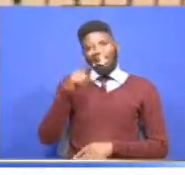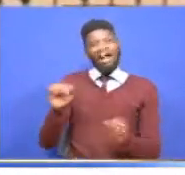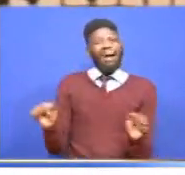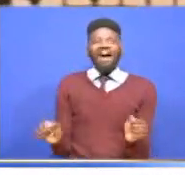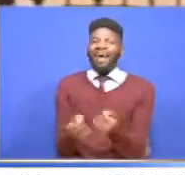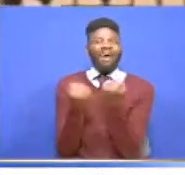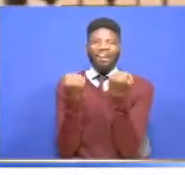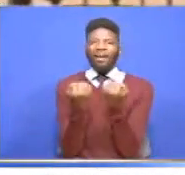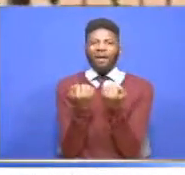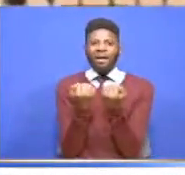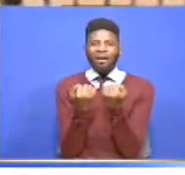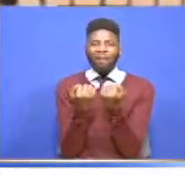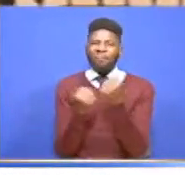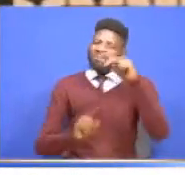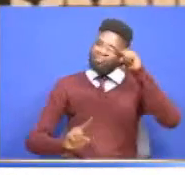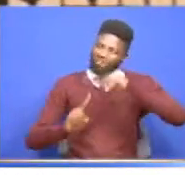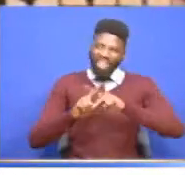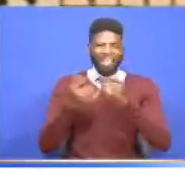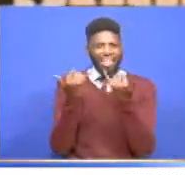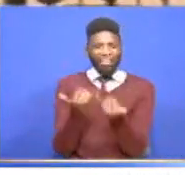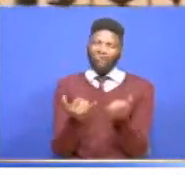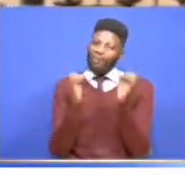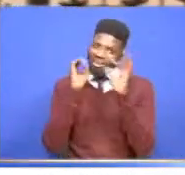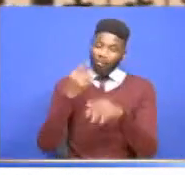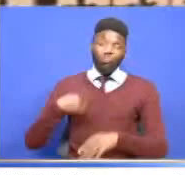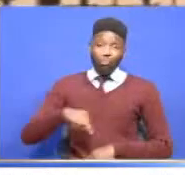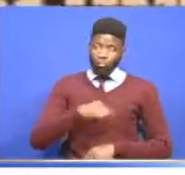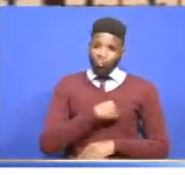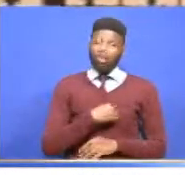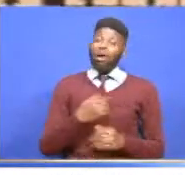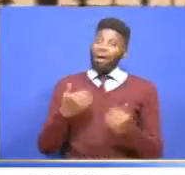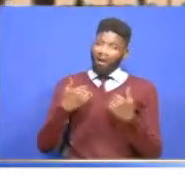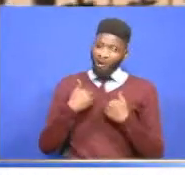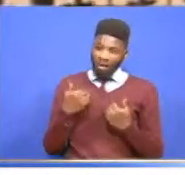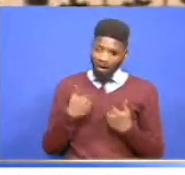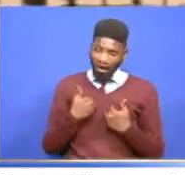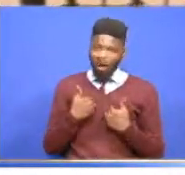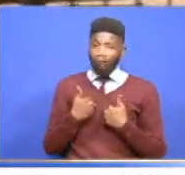point. We are giving allegations. We are just giving the